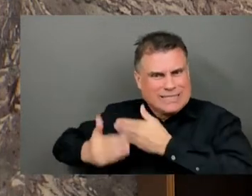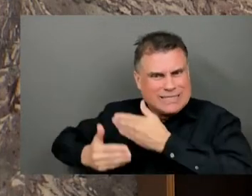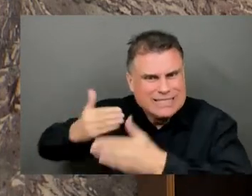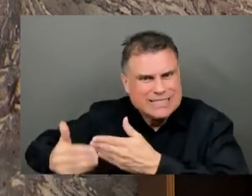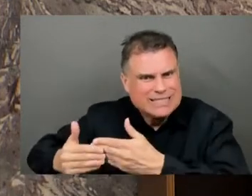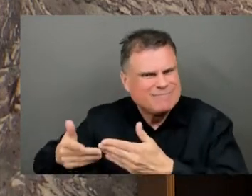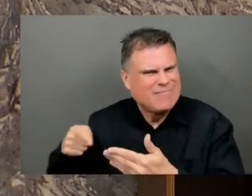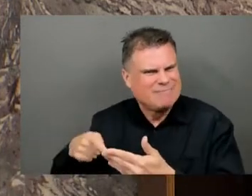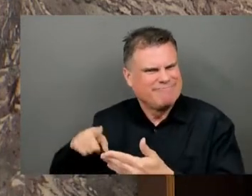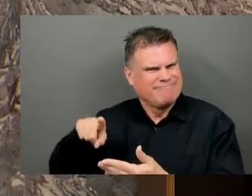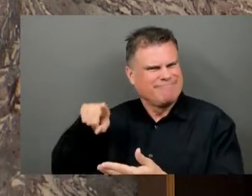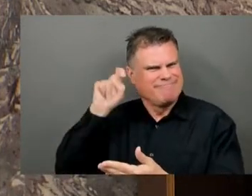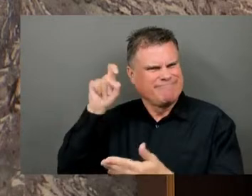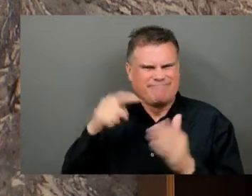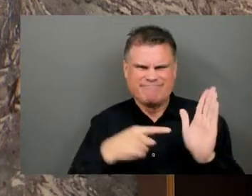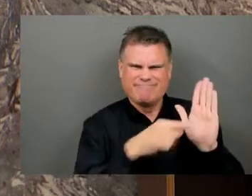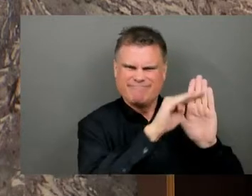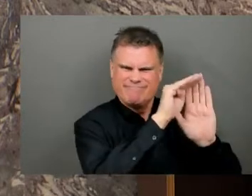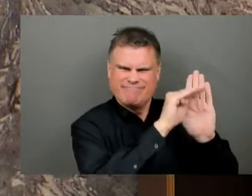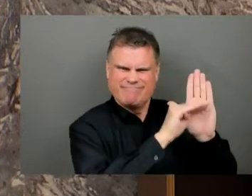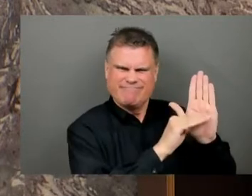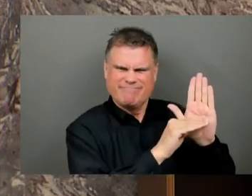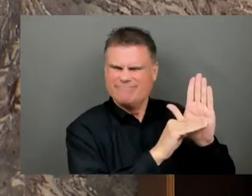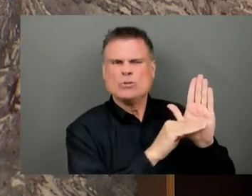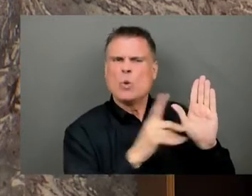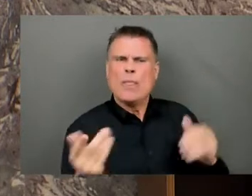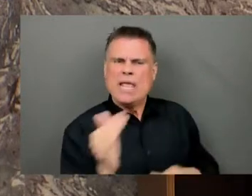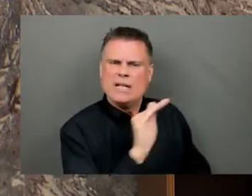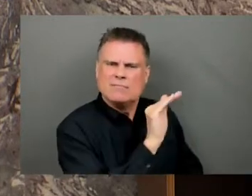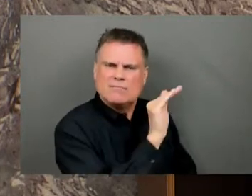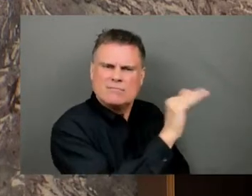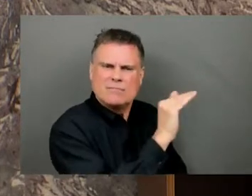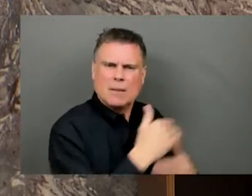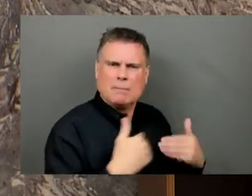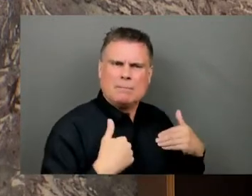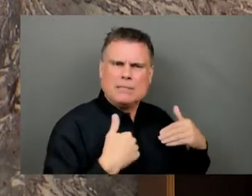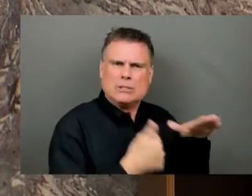concerns, and they were essentially,